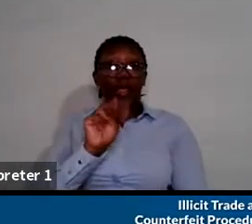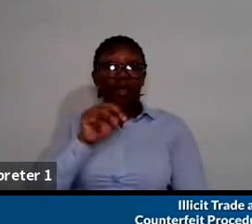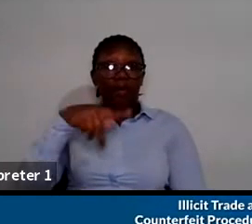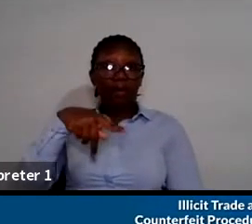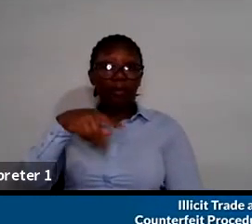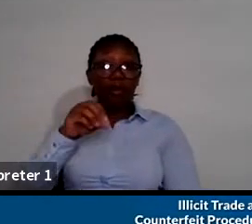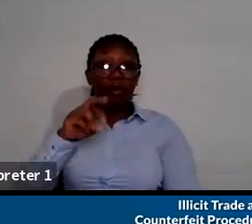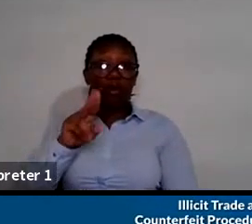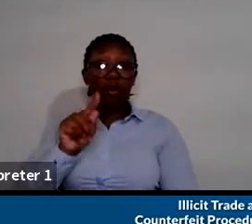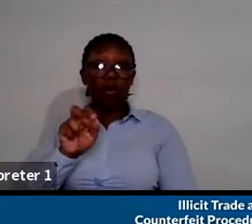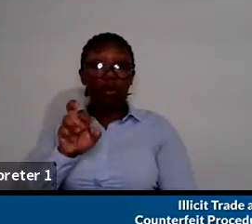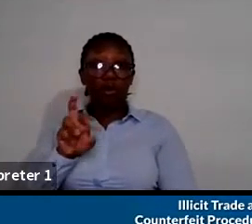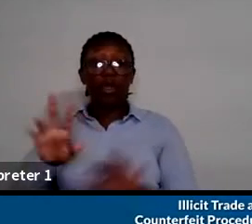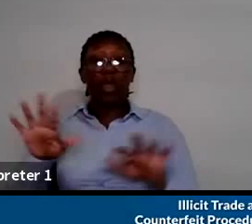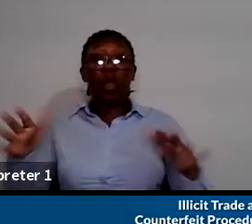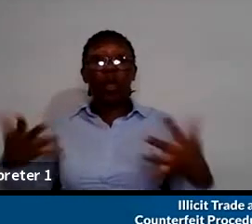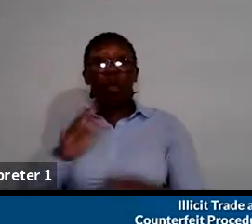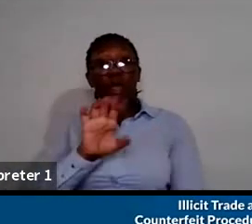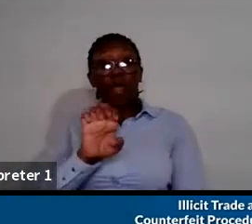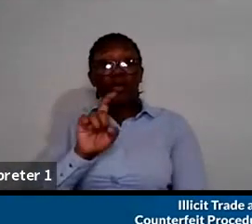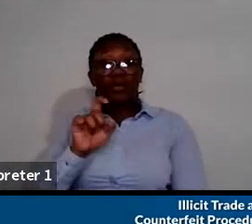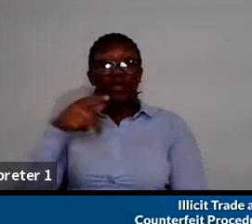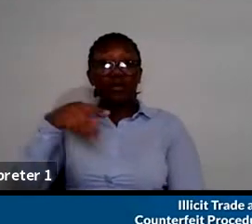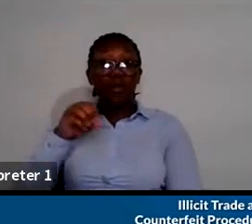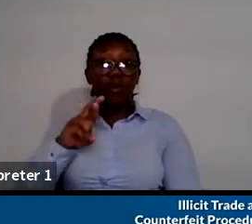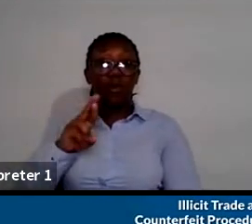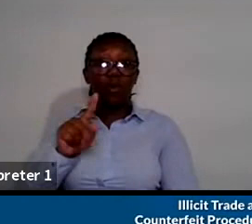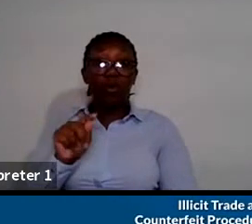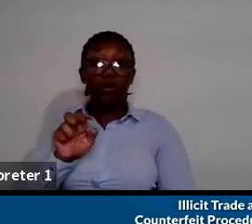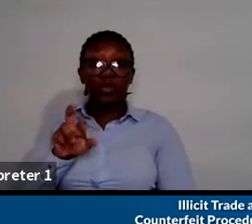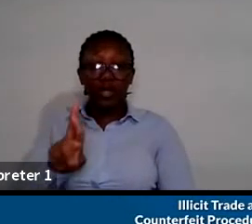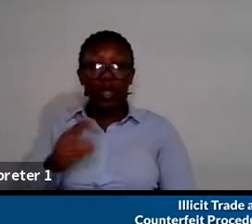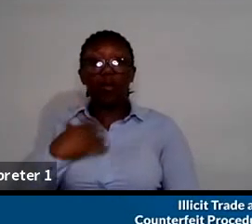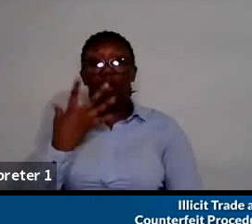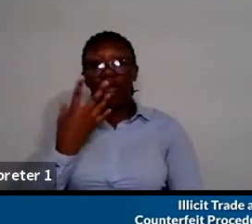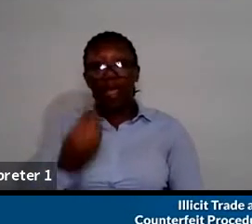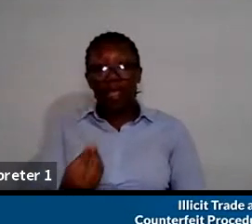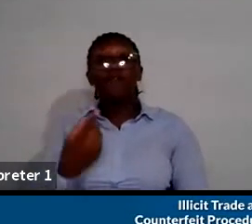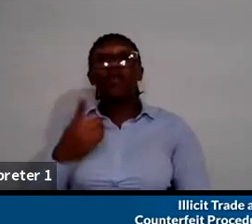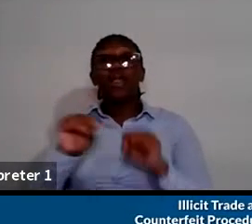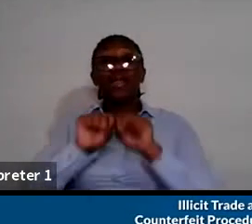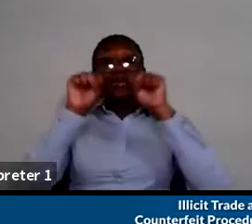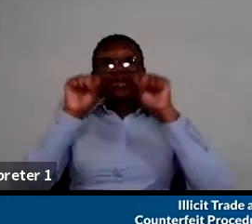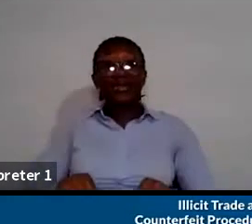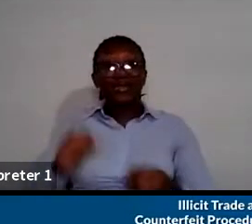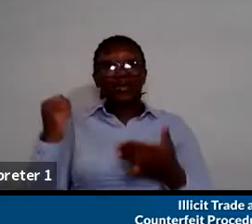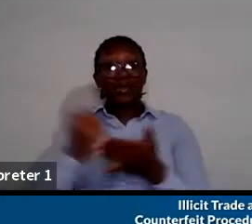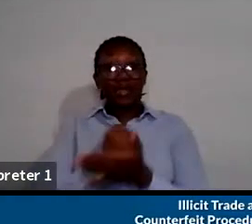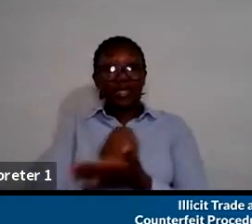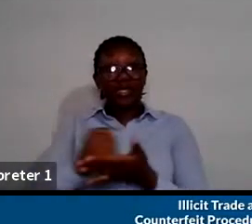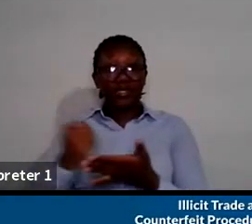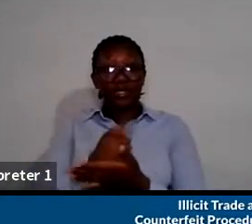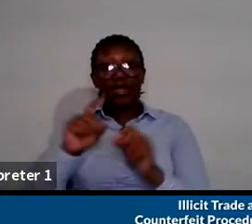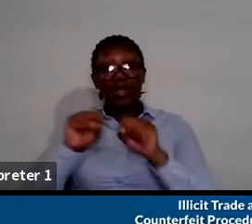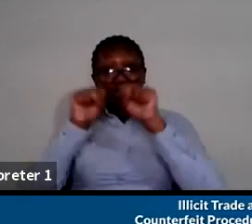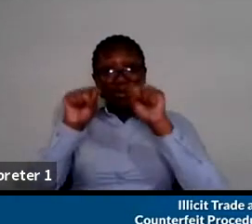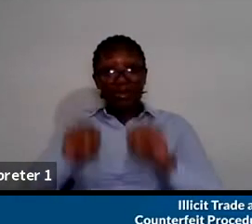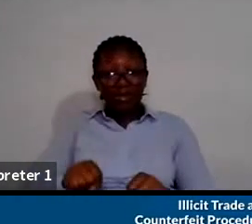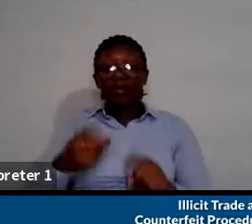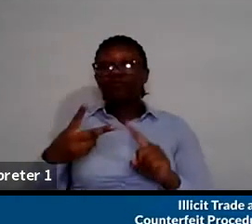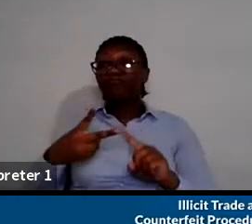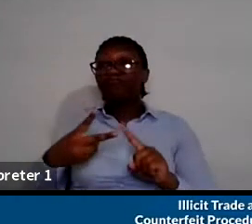recently launched a electronic system, which is a RLA system, licensing, it's registration, licensing, and